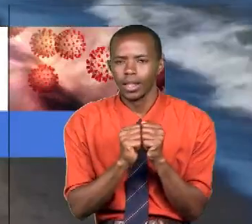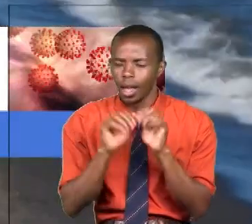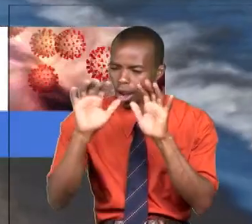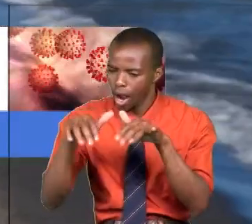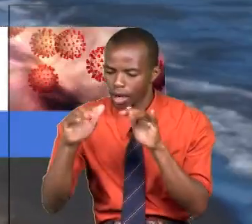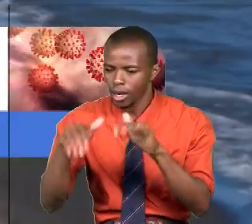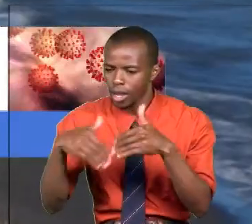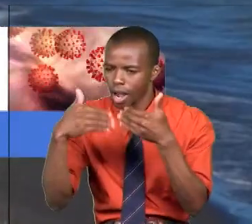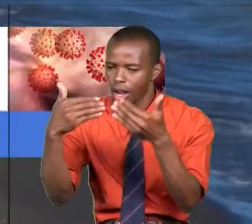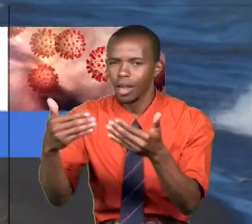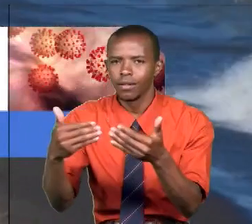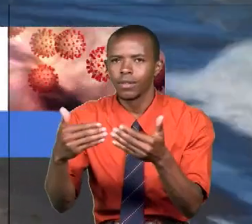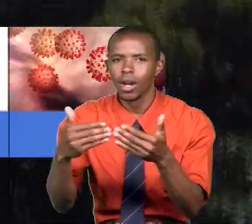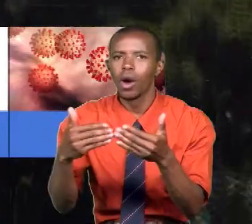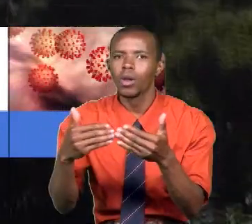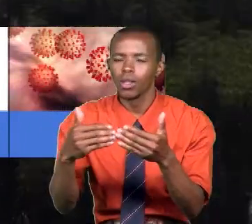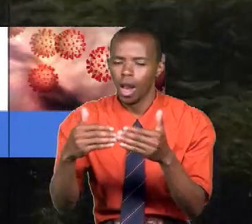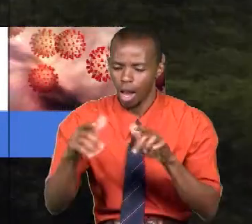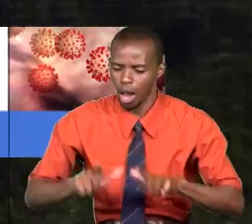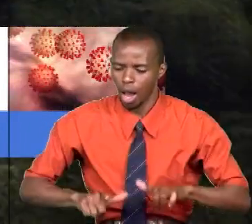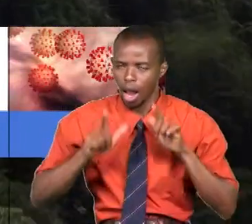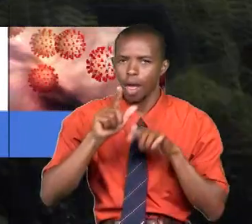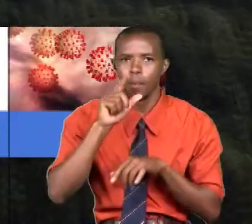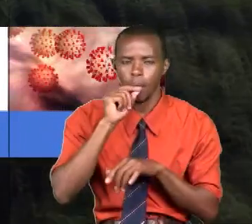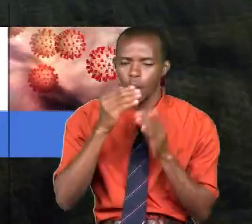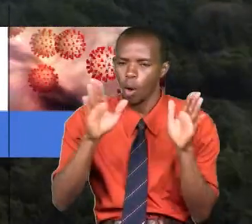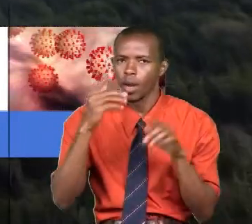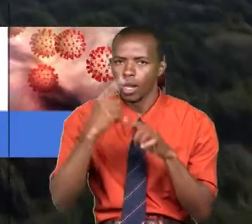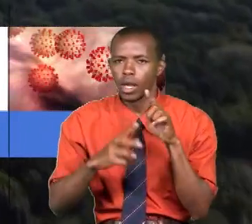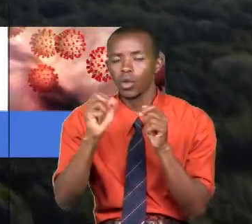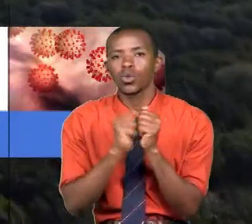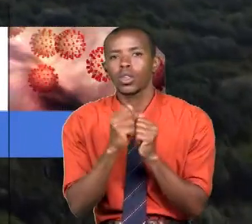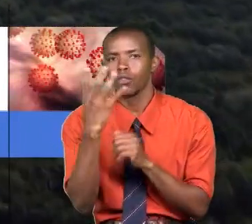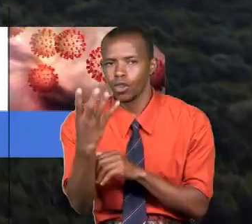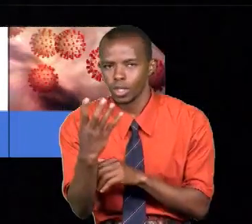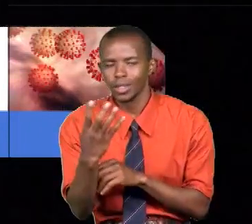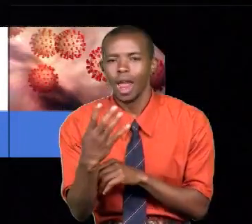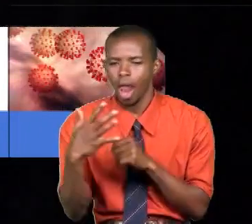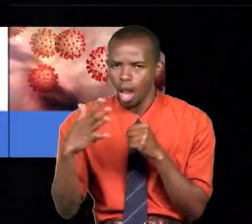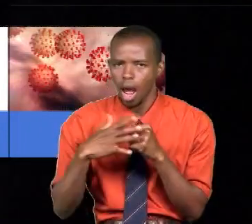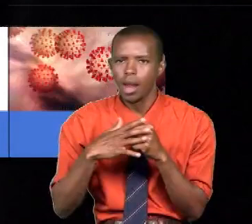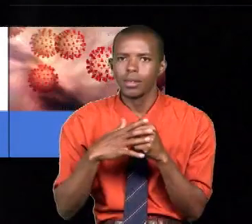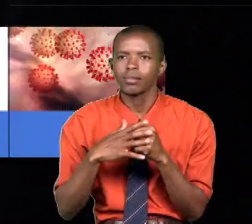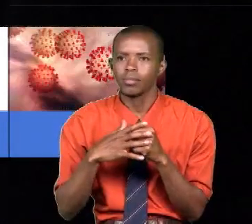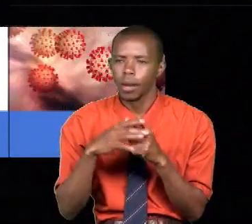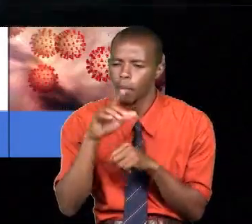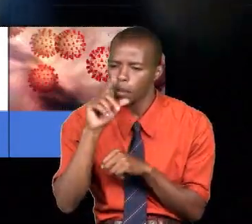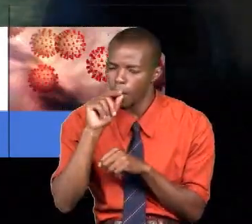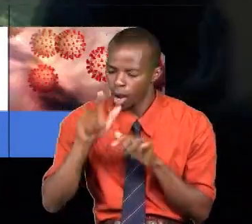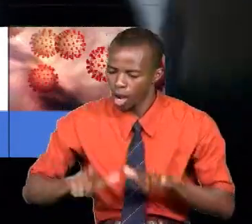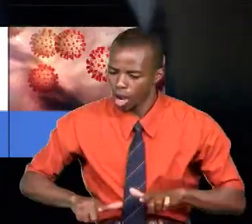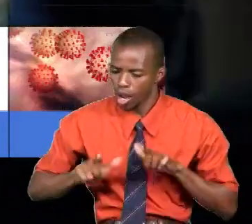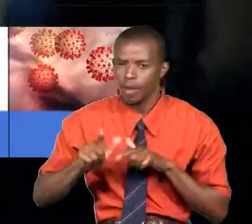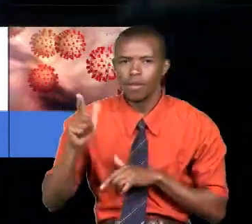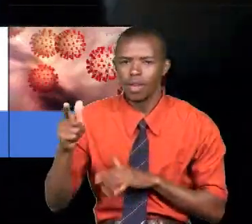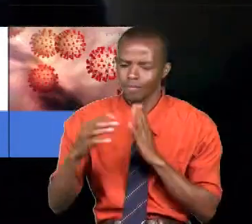that provides a habitat for the butterflies. It was opened in 2014. Now there are nine species of butterflies in the garden. The Masaya volcano